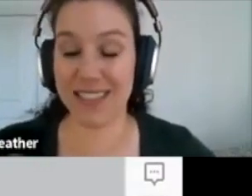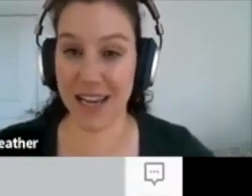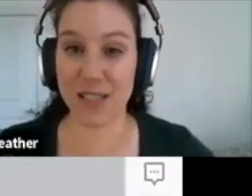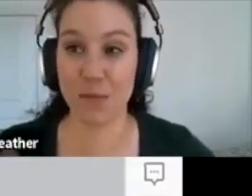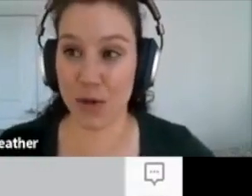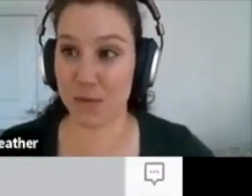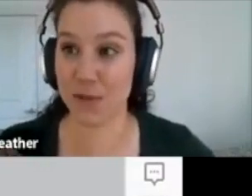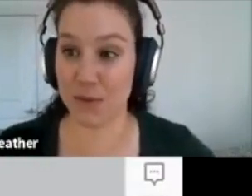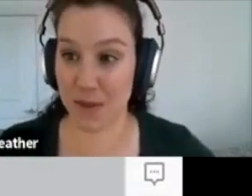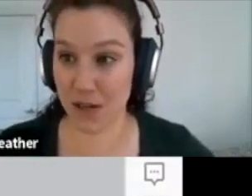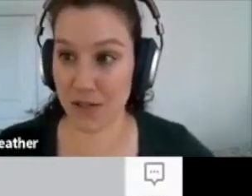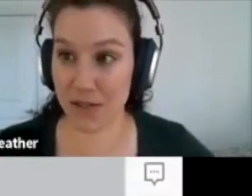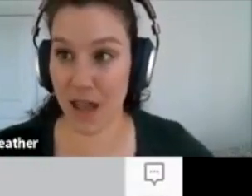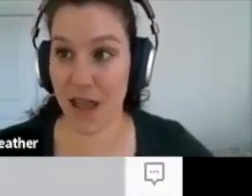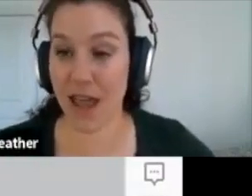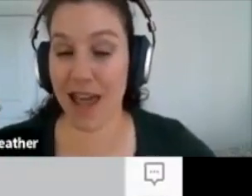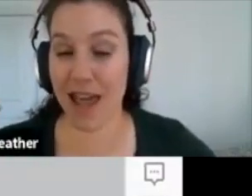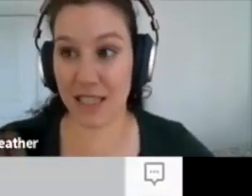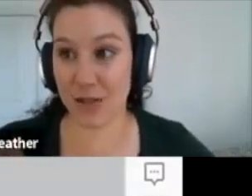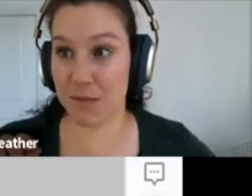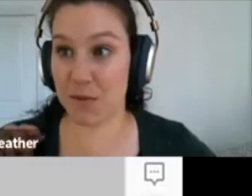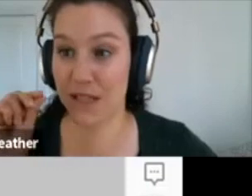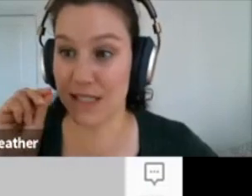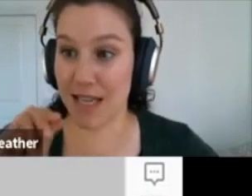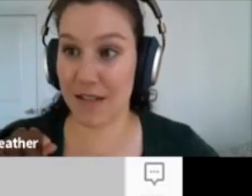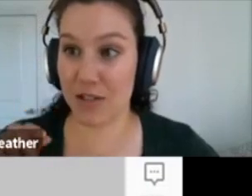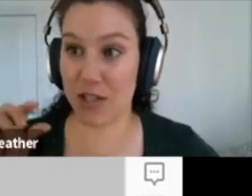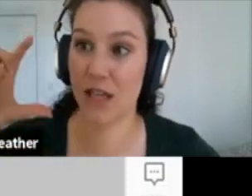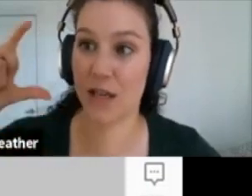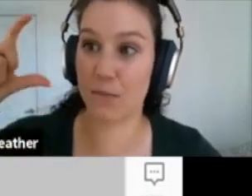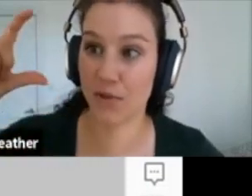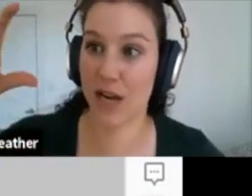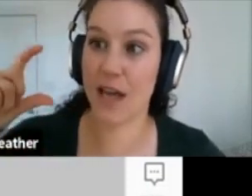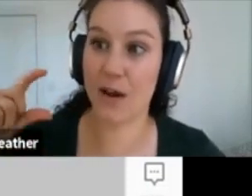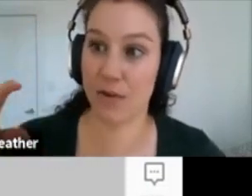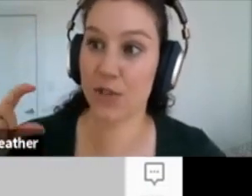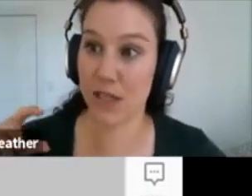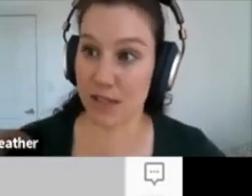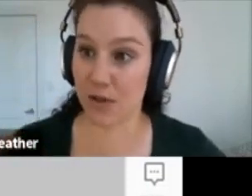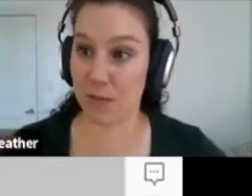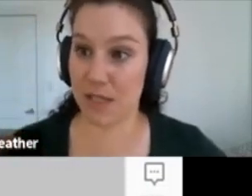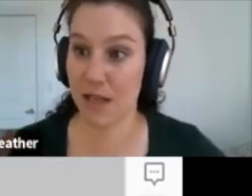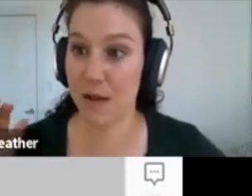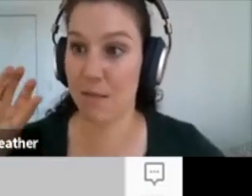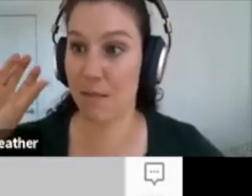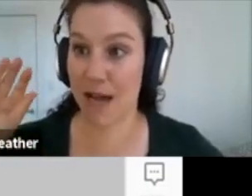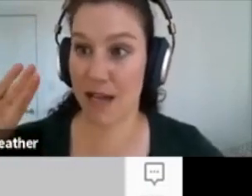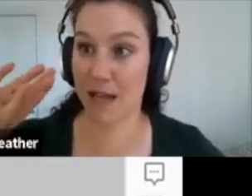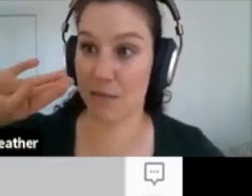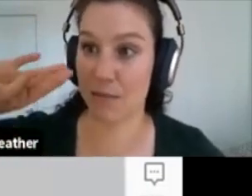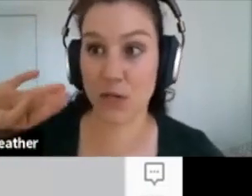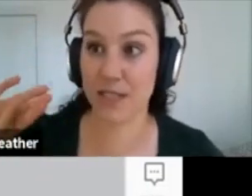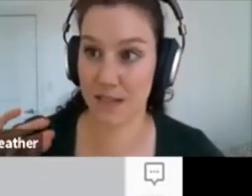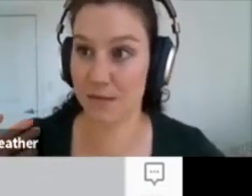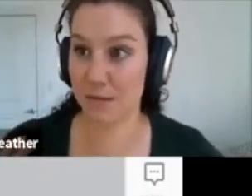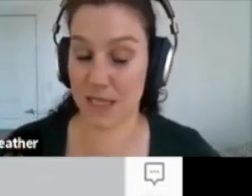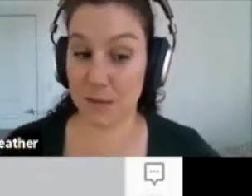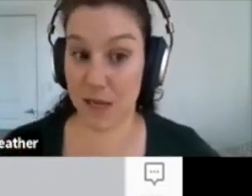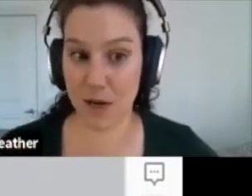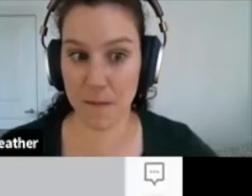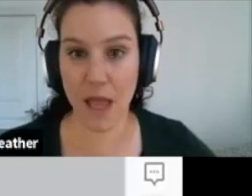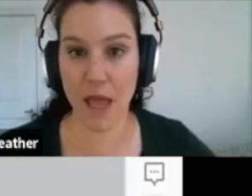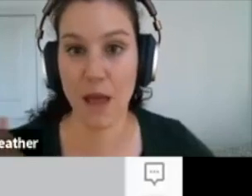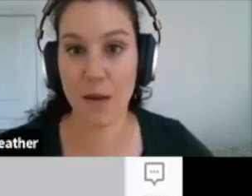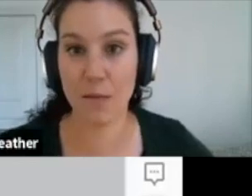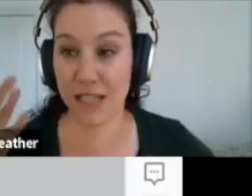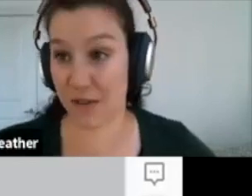to detect multiple speakers, and Descript will intelligently break out the transcript by person, by